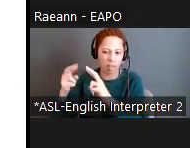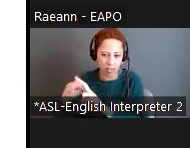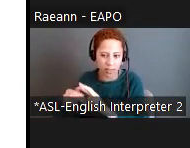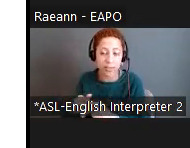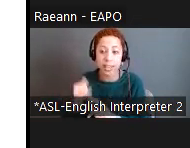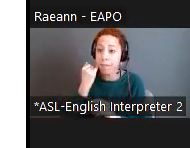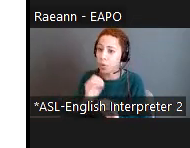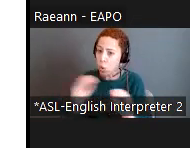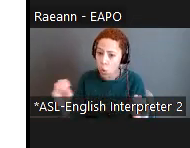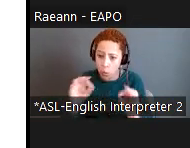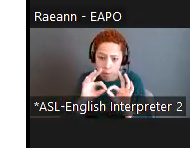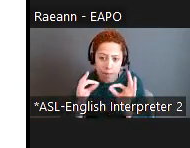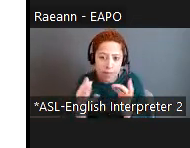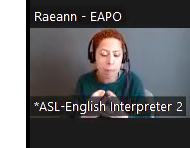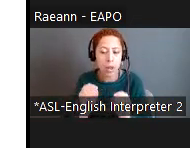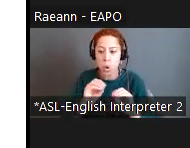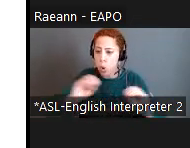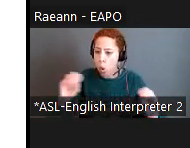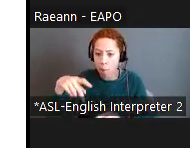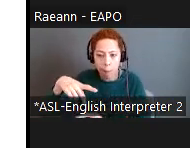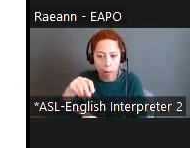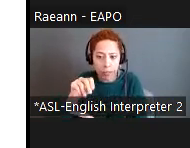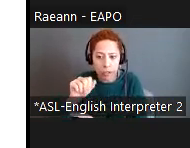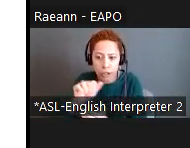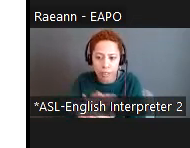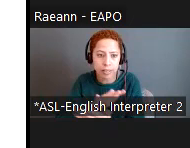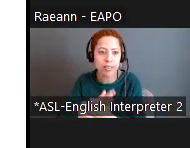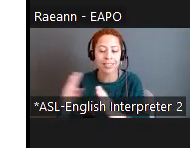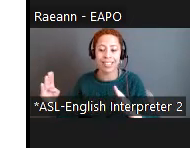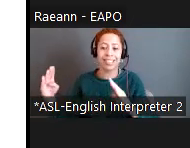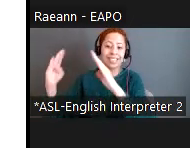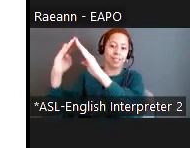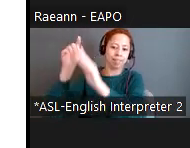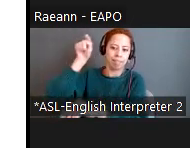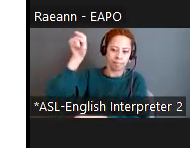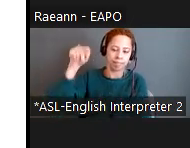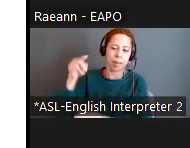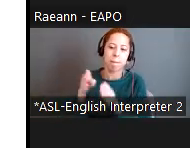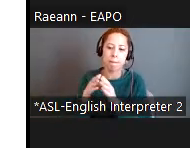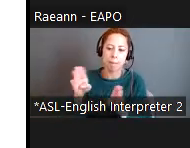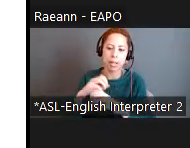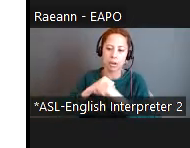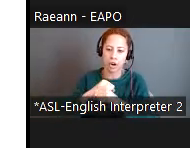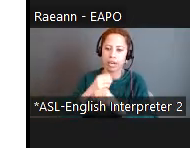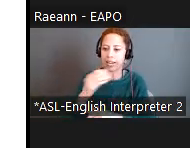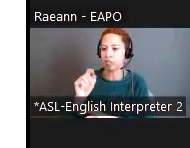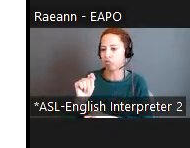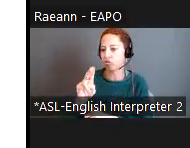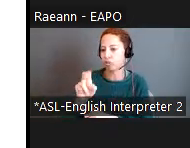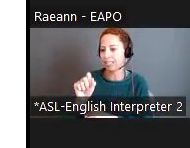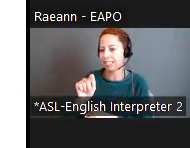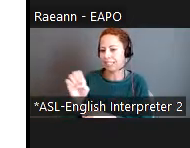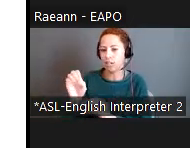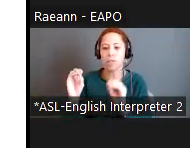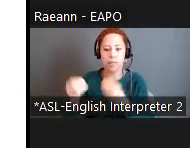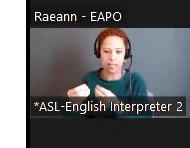family, you haven't made a power of attorney, then it's going to be the public guardian and trustee's office who steps in and makes those decisions